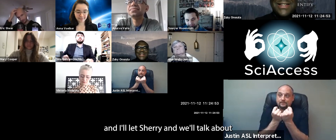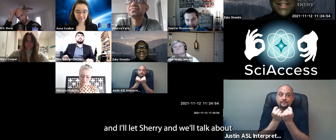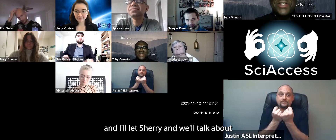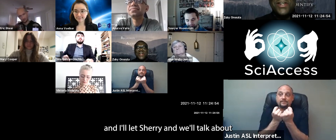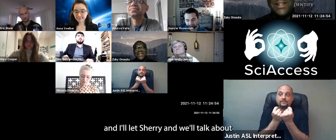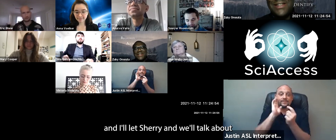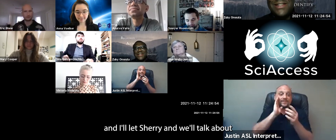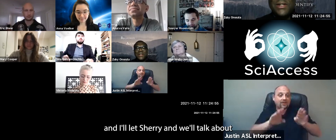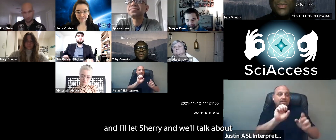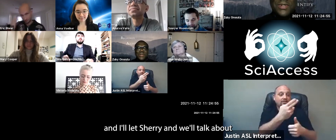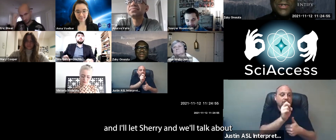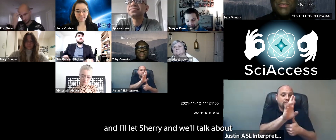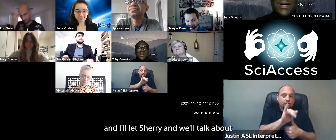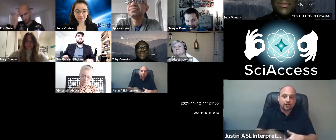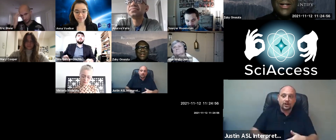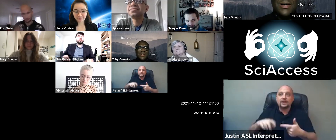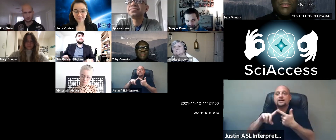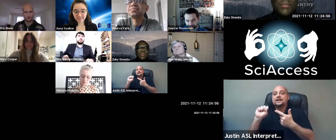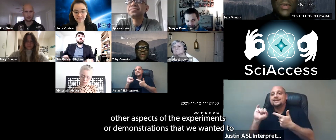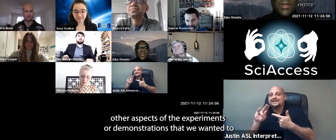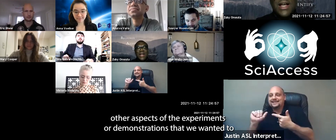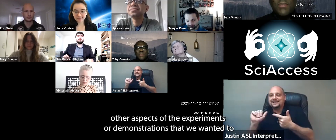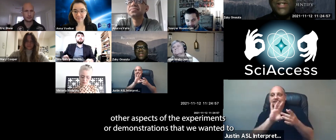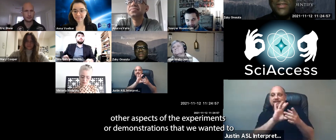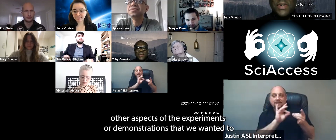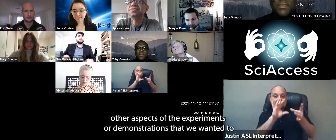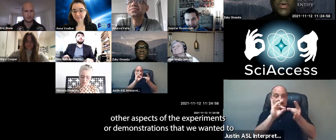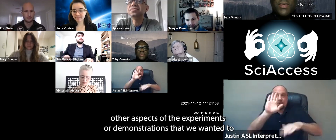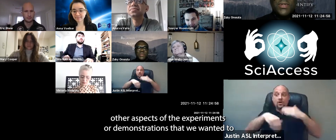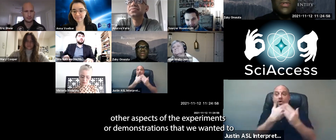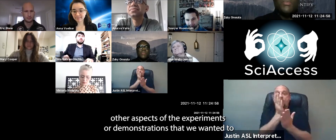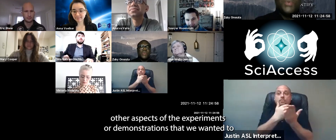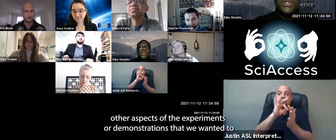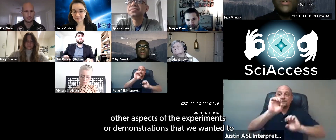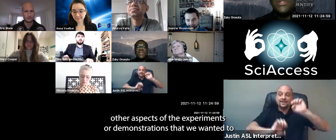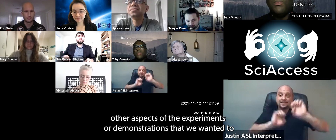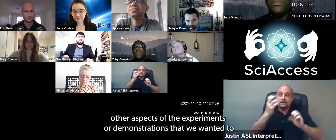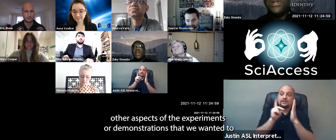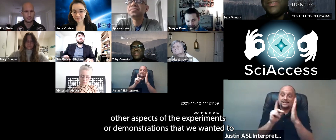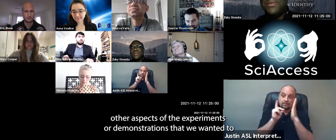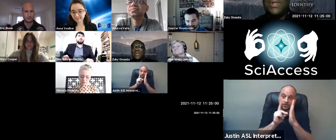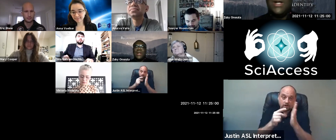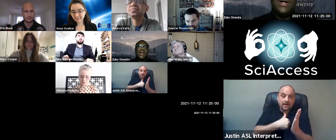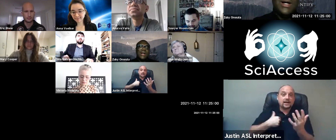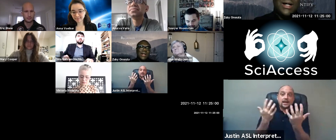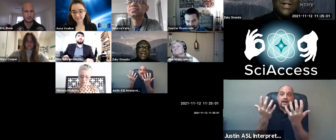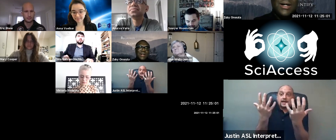let Sherry and Sina will talk about other aspects of the experiments or demonstrations that we wanted to